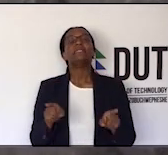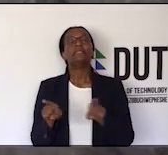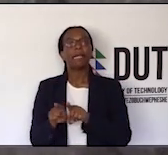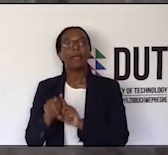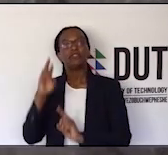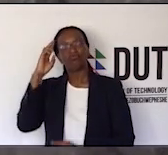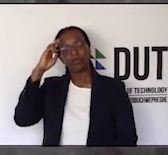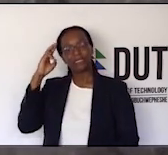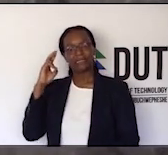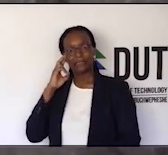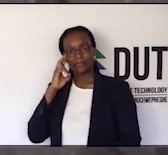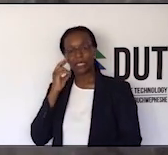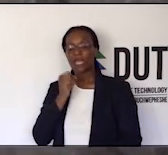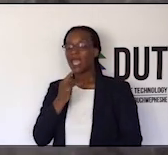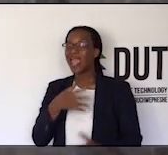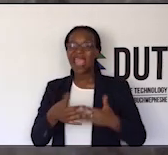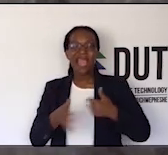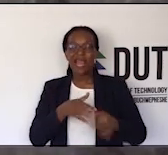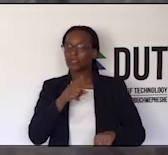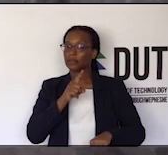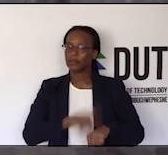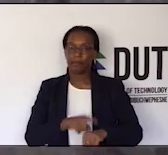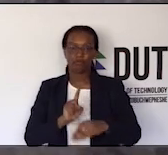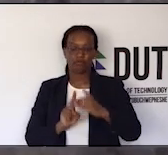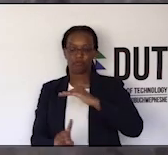residences on entry.